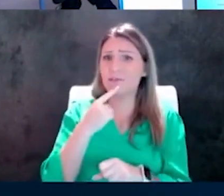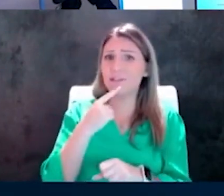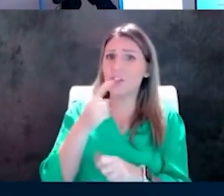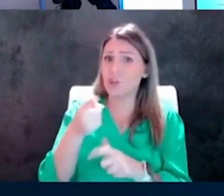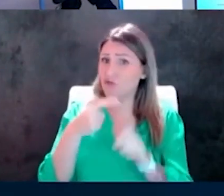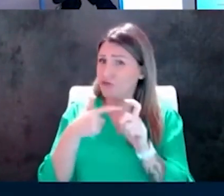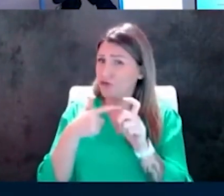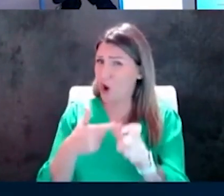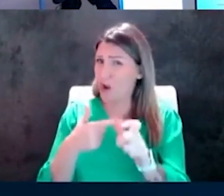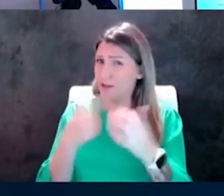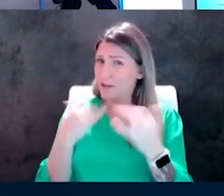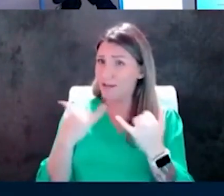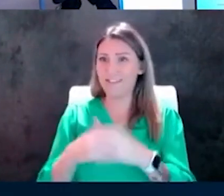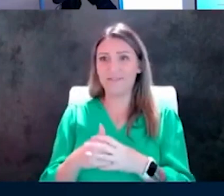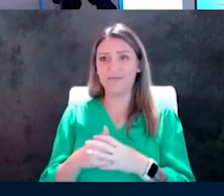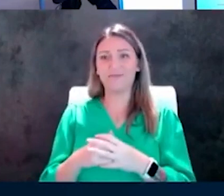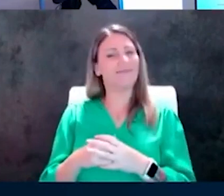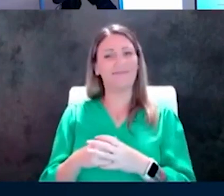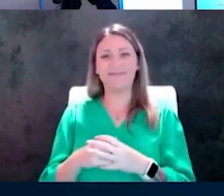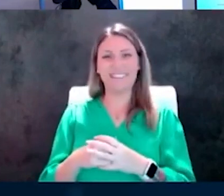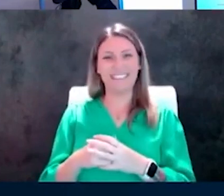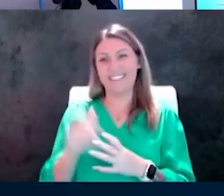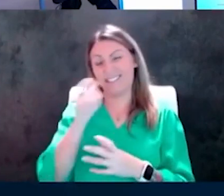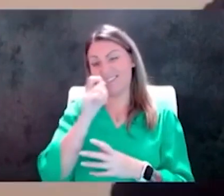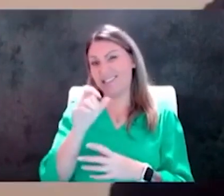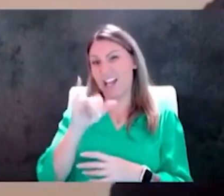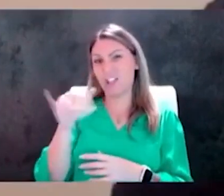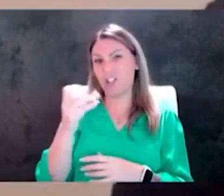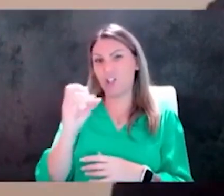now? I'm not jogging. I